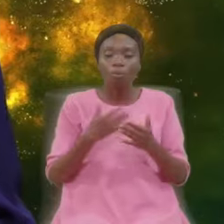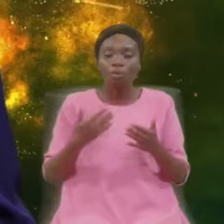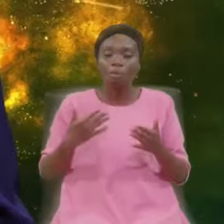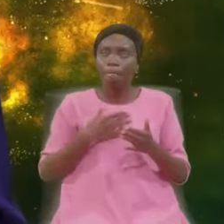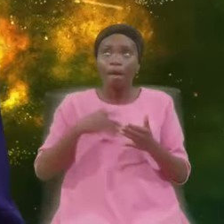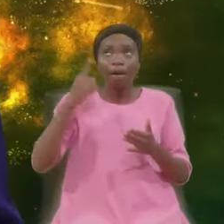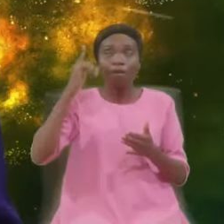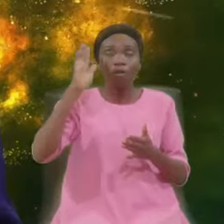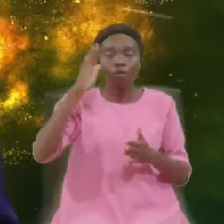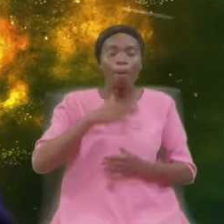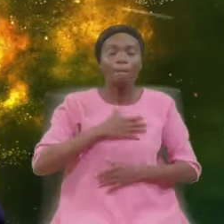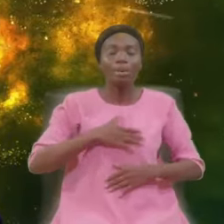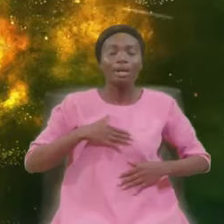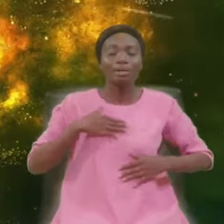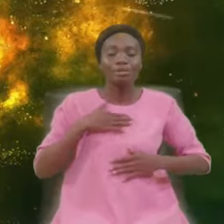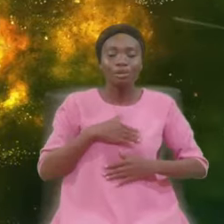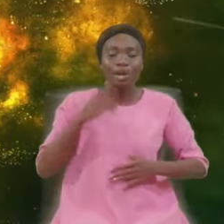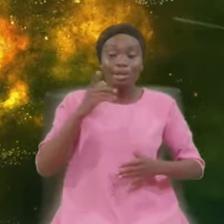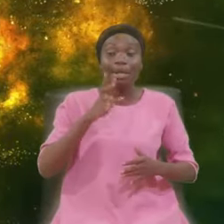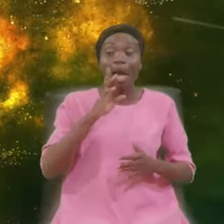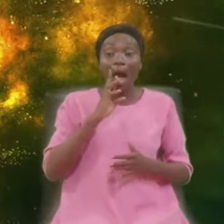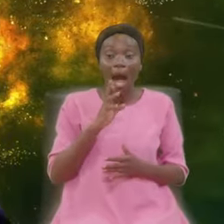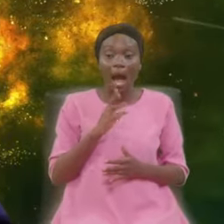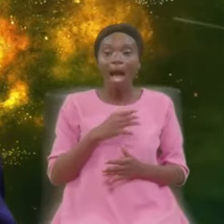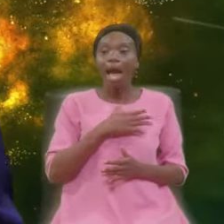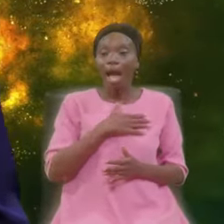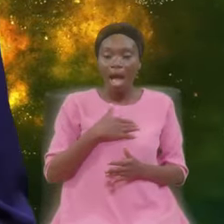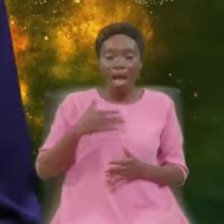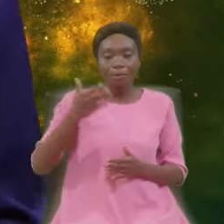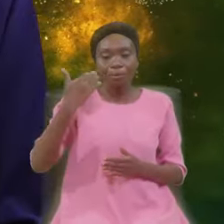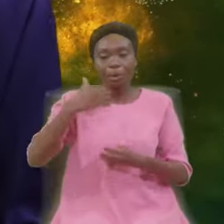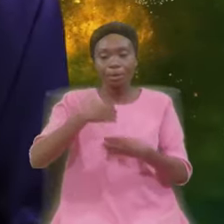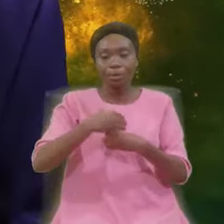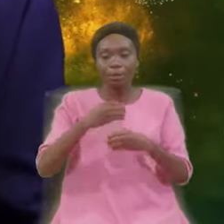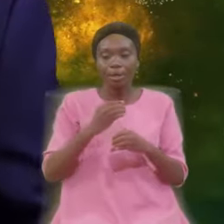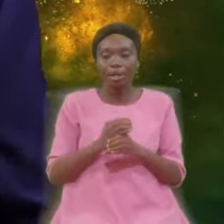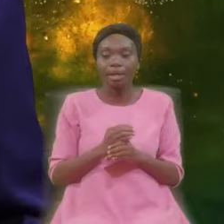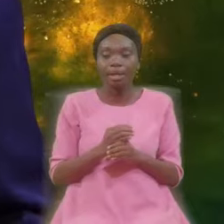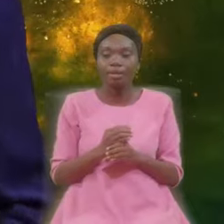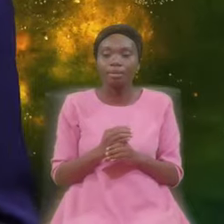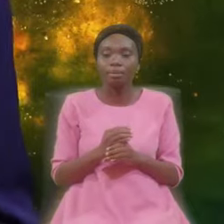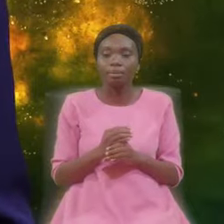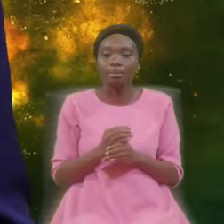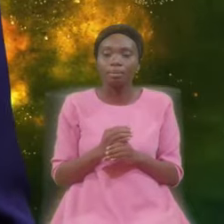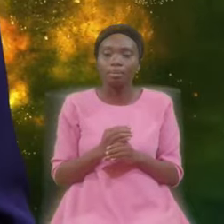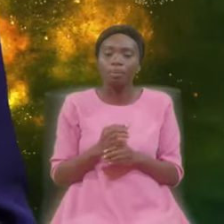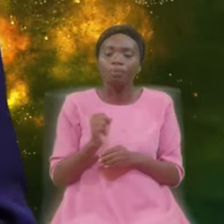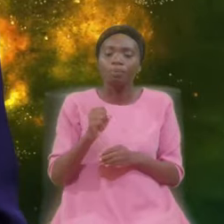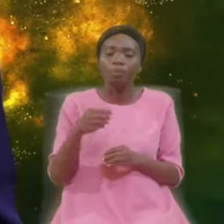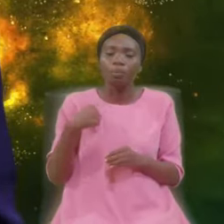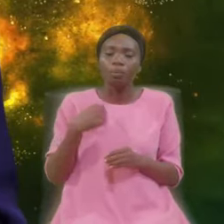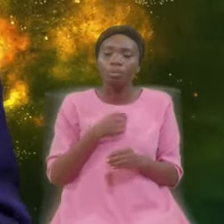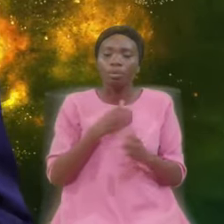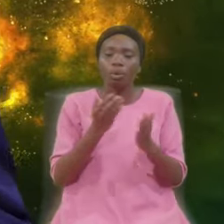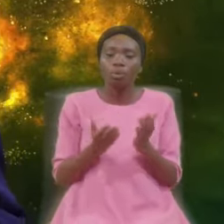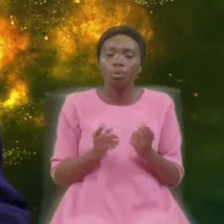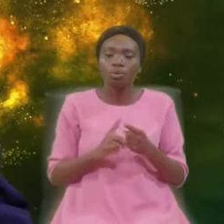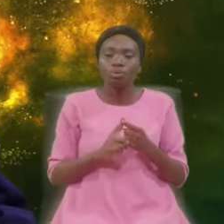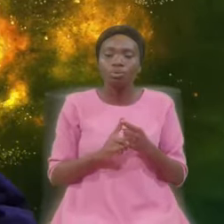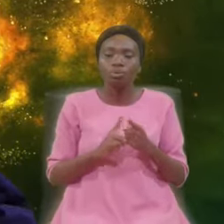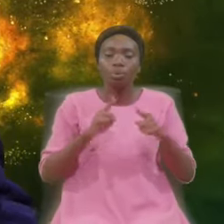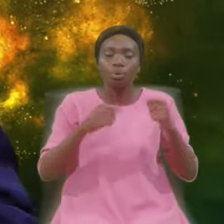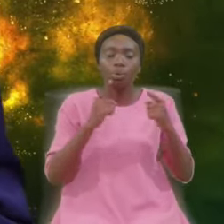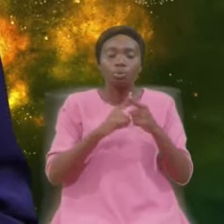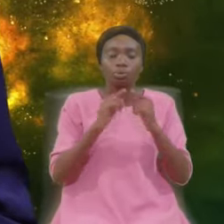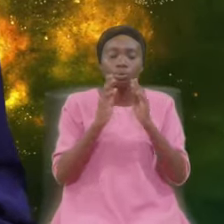for thy pleasure they are and were created." So we want to go into